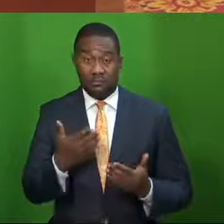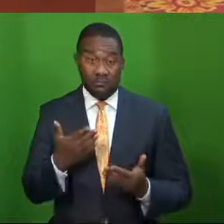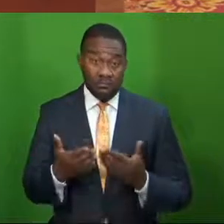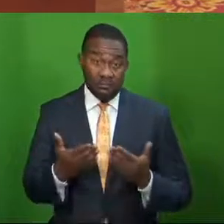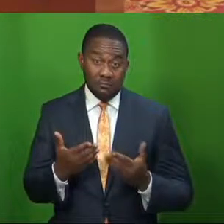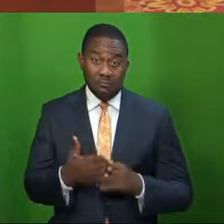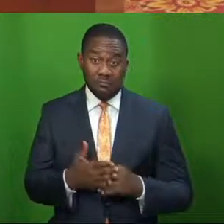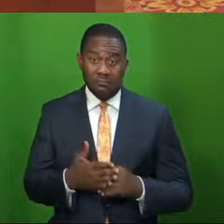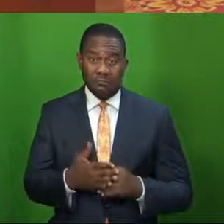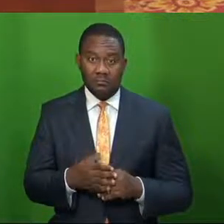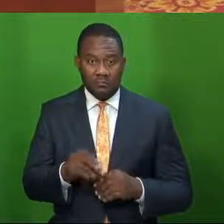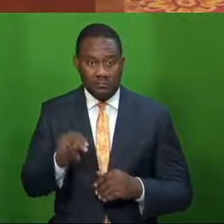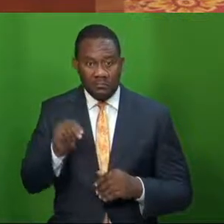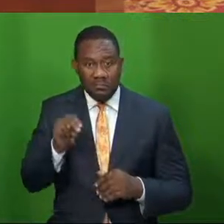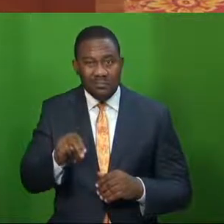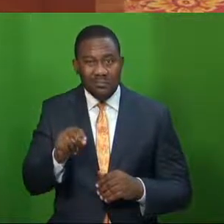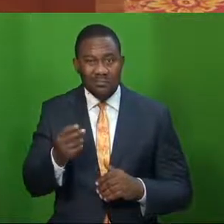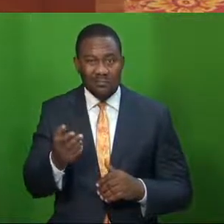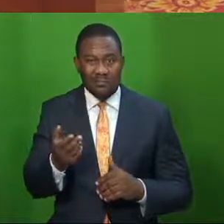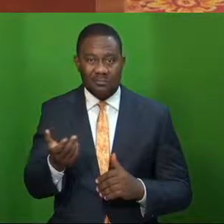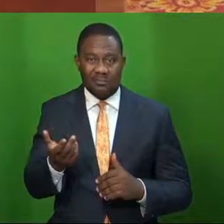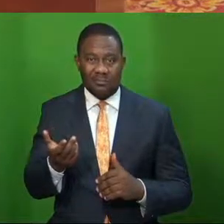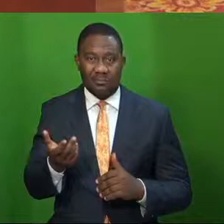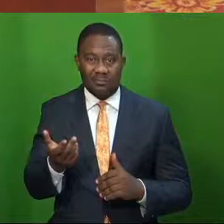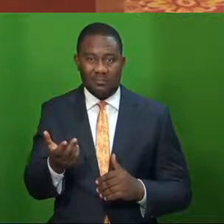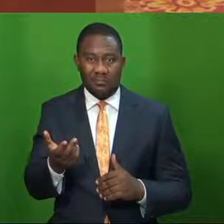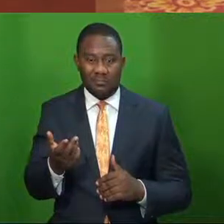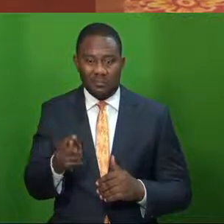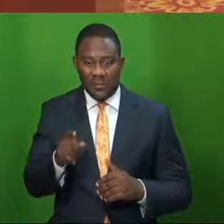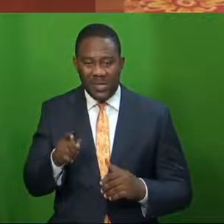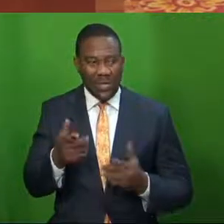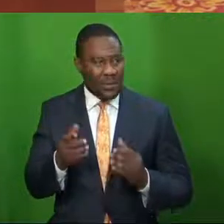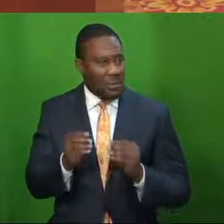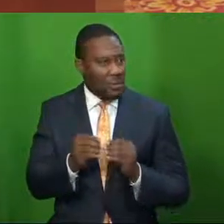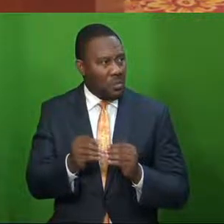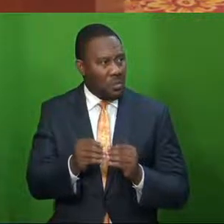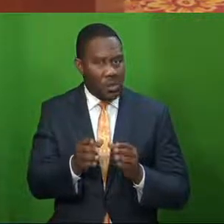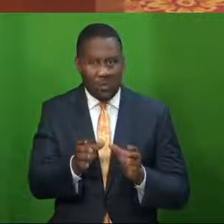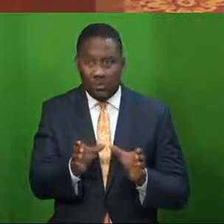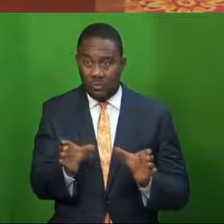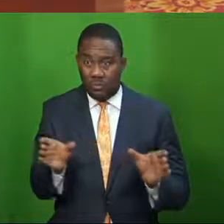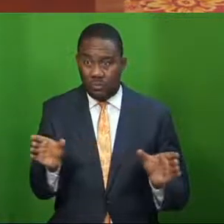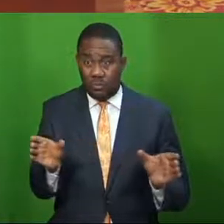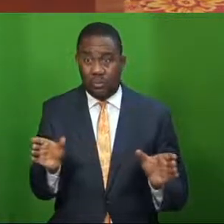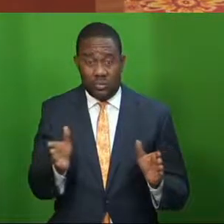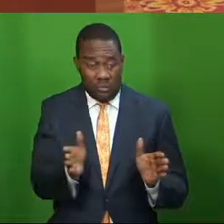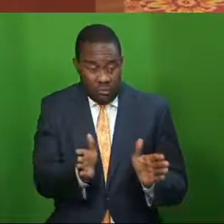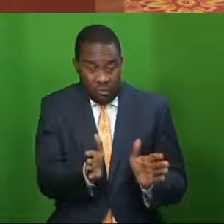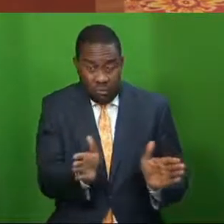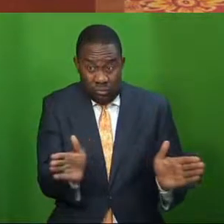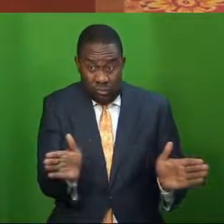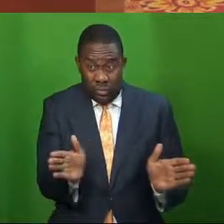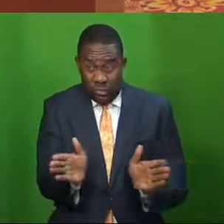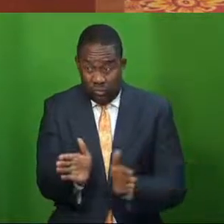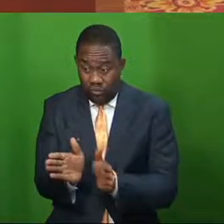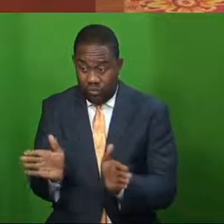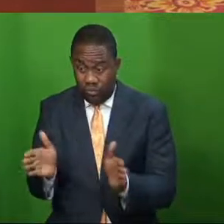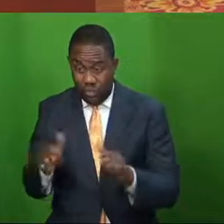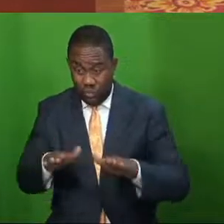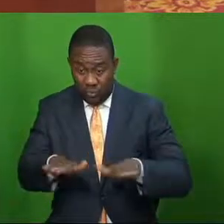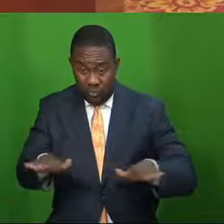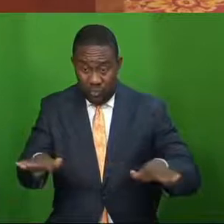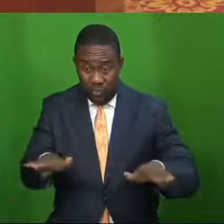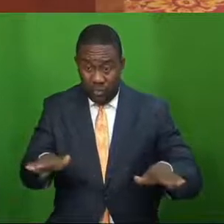necessary, because the tent is much more spacious, perhaps to even move there. But we must first